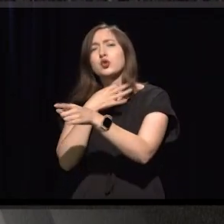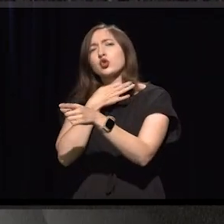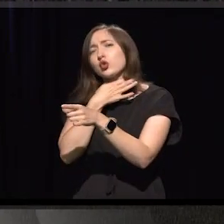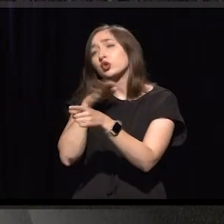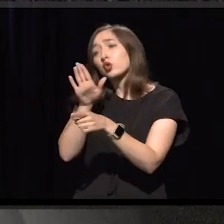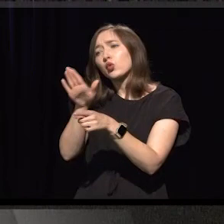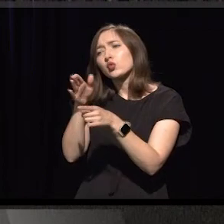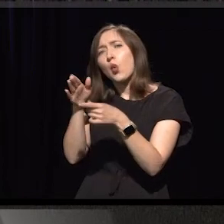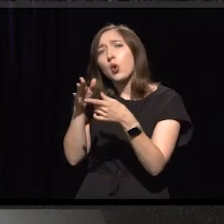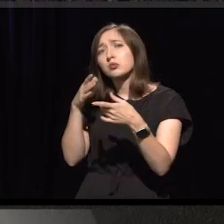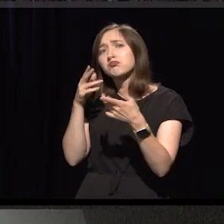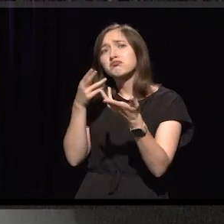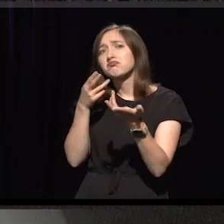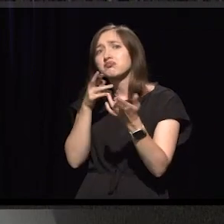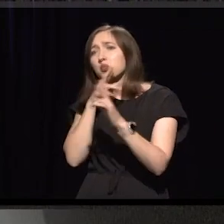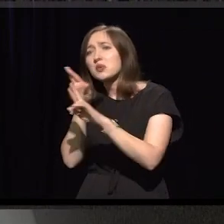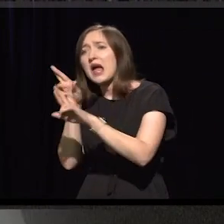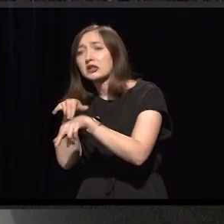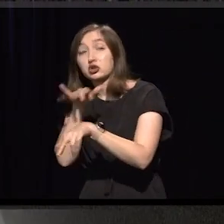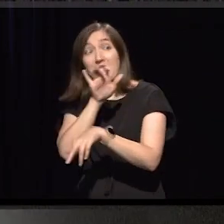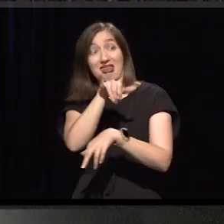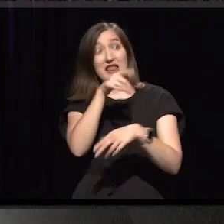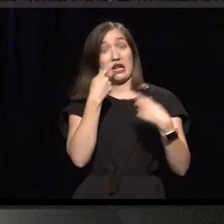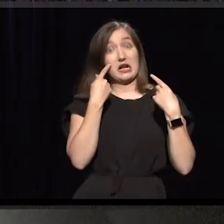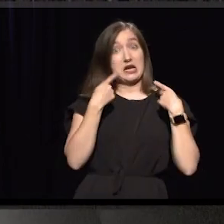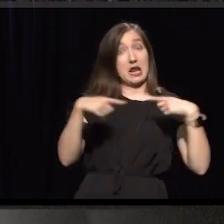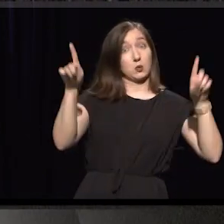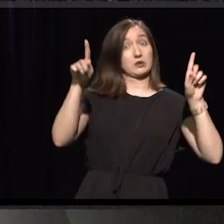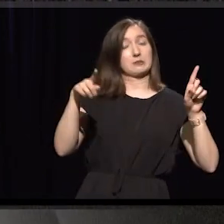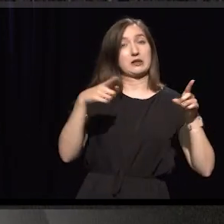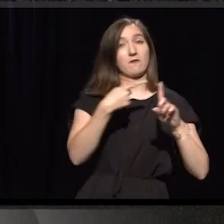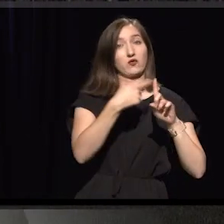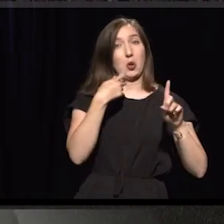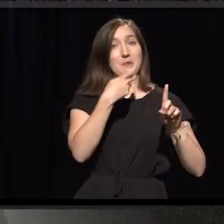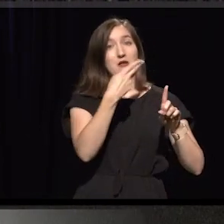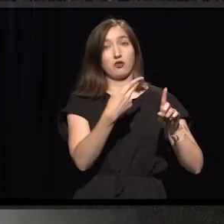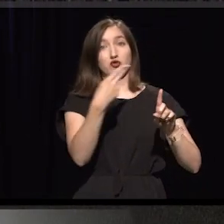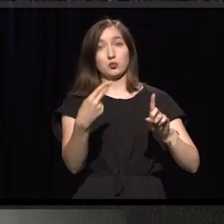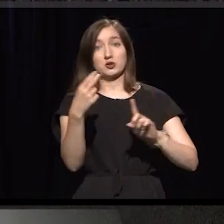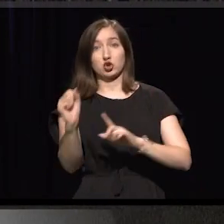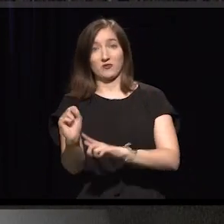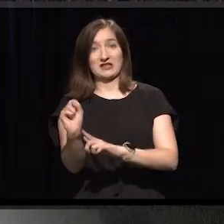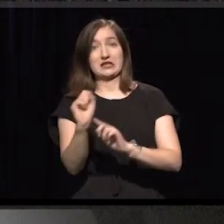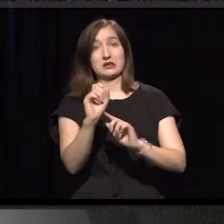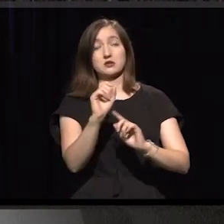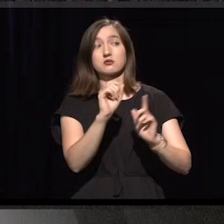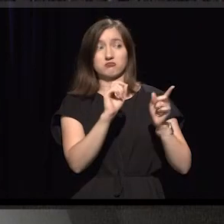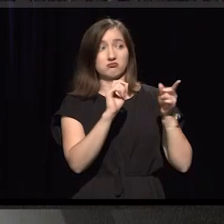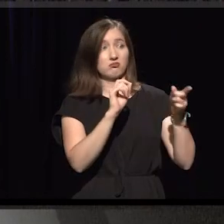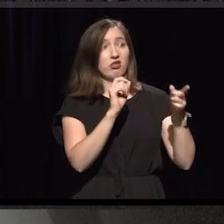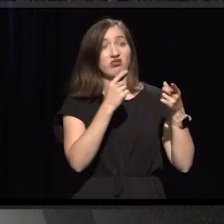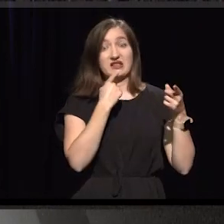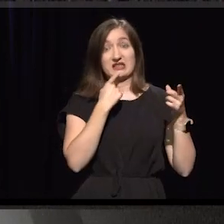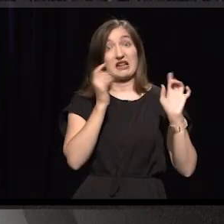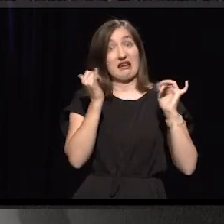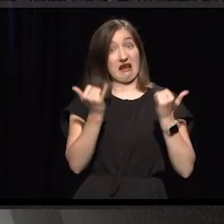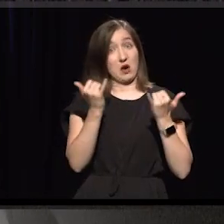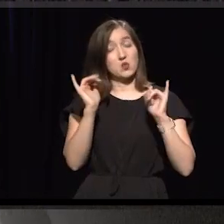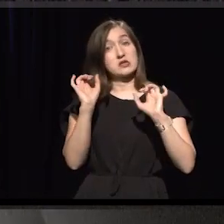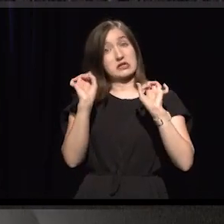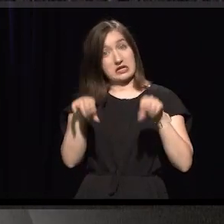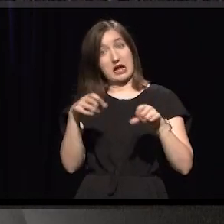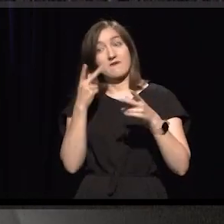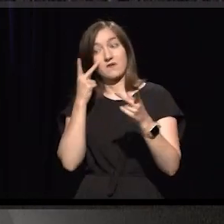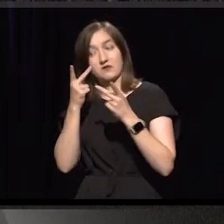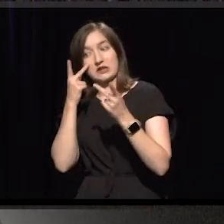Health and Human Services Commission on limited visitations for nursing facilities and long-term care facilities?